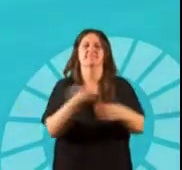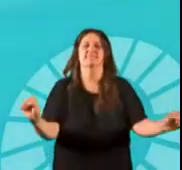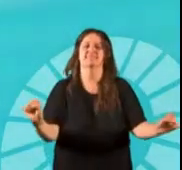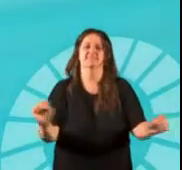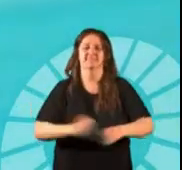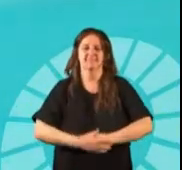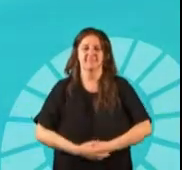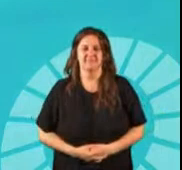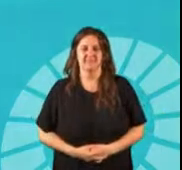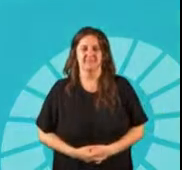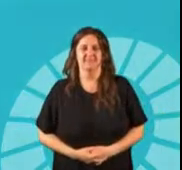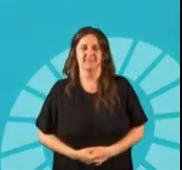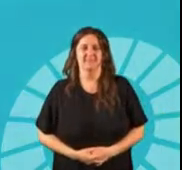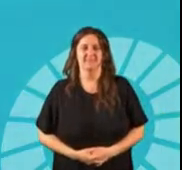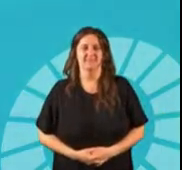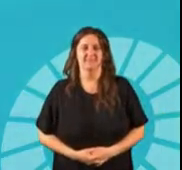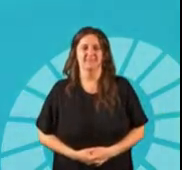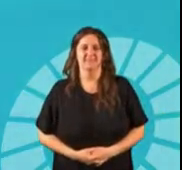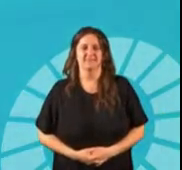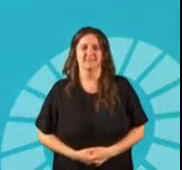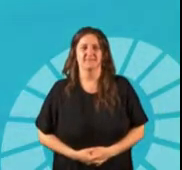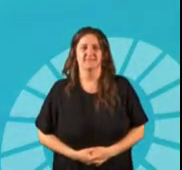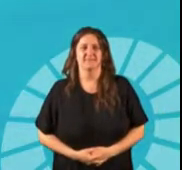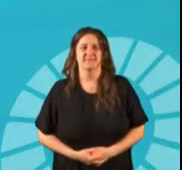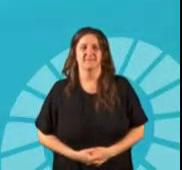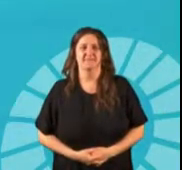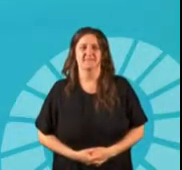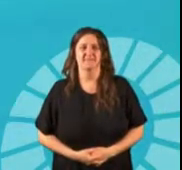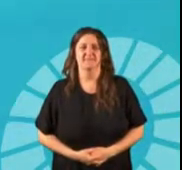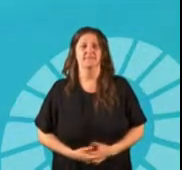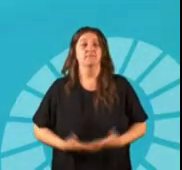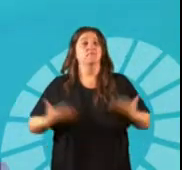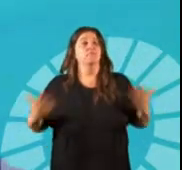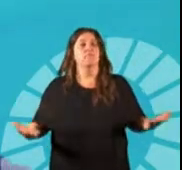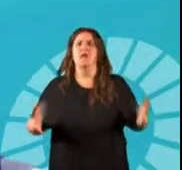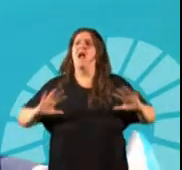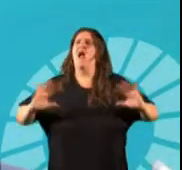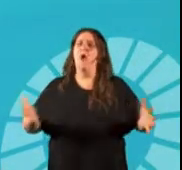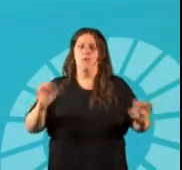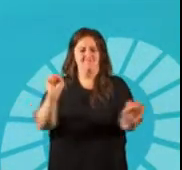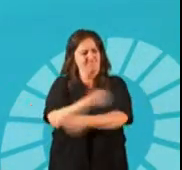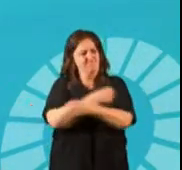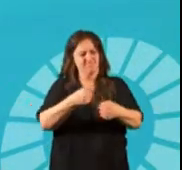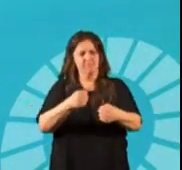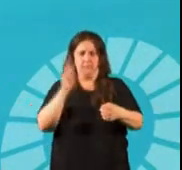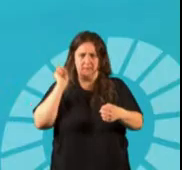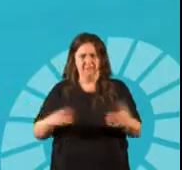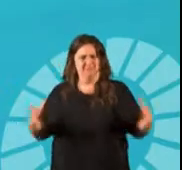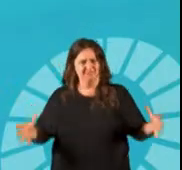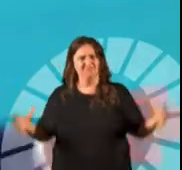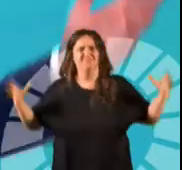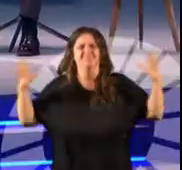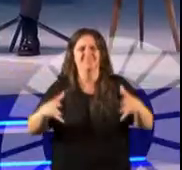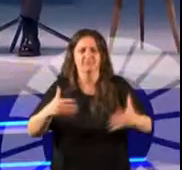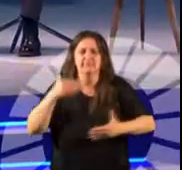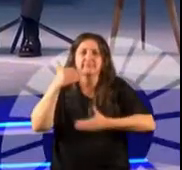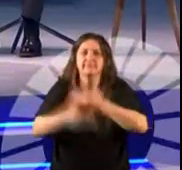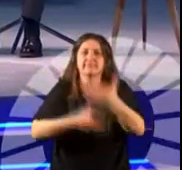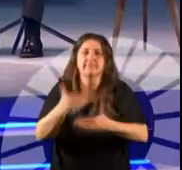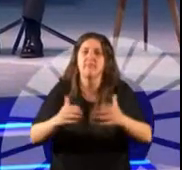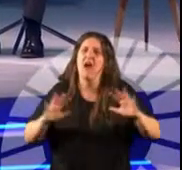to answer this, we're going to adopt a particular methodology, so concrete universalism